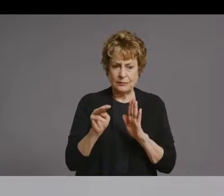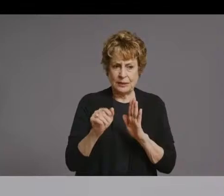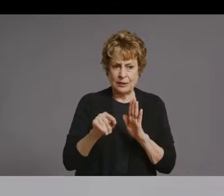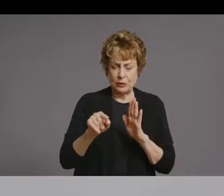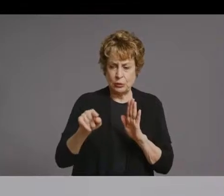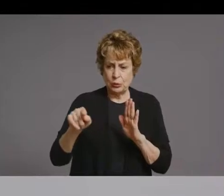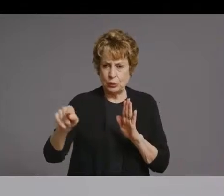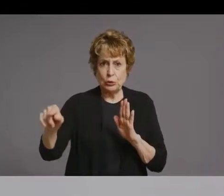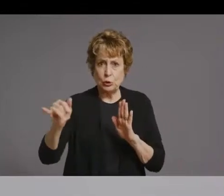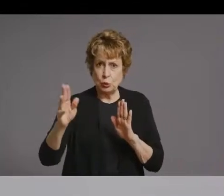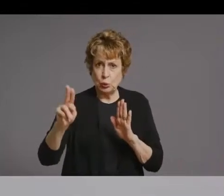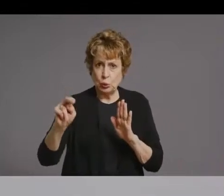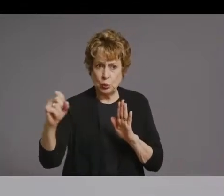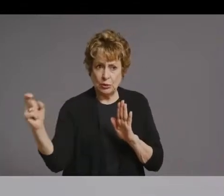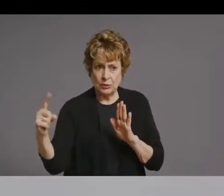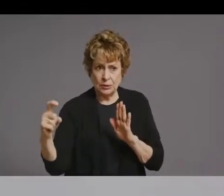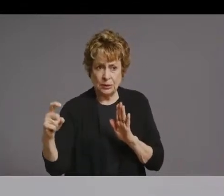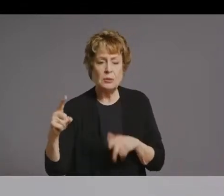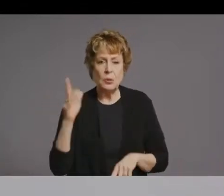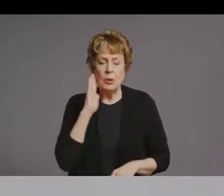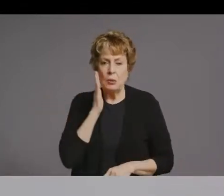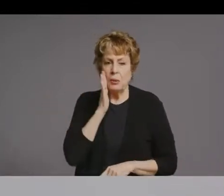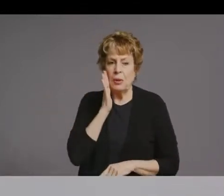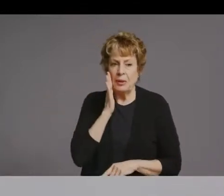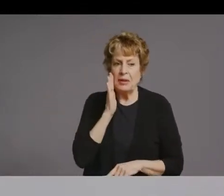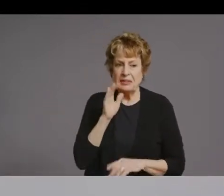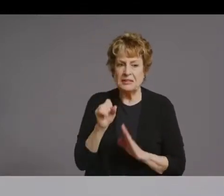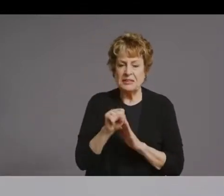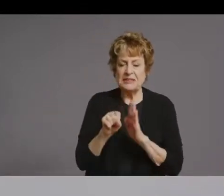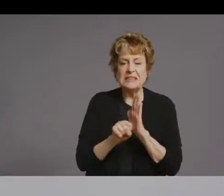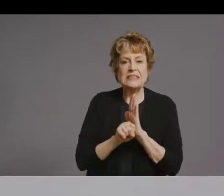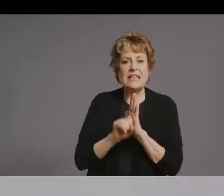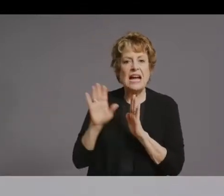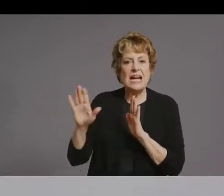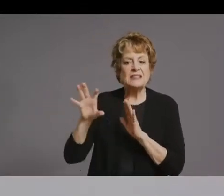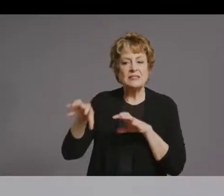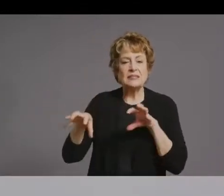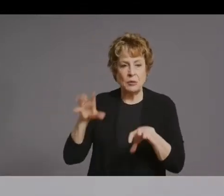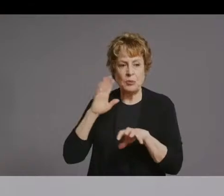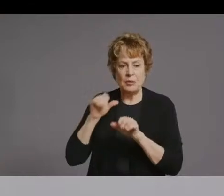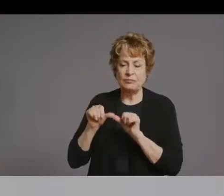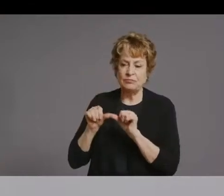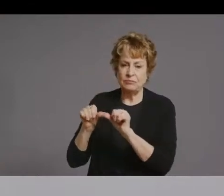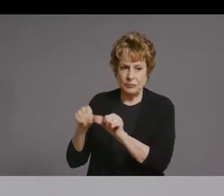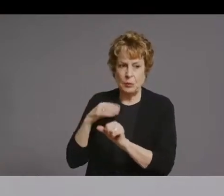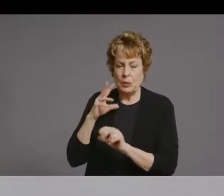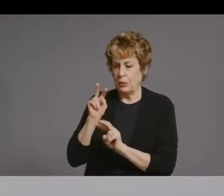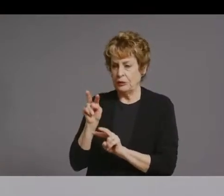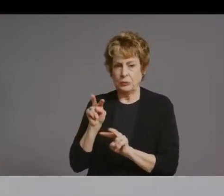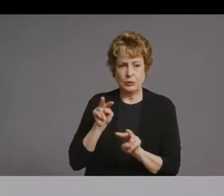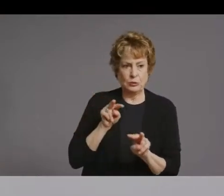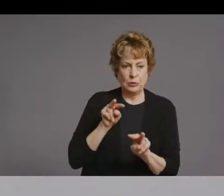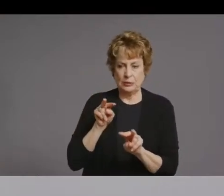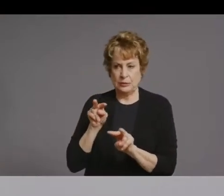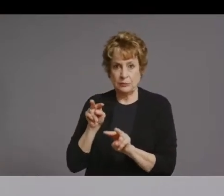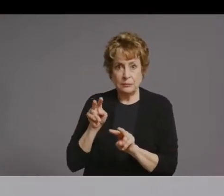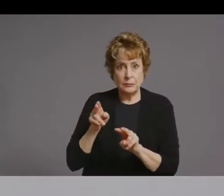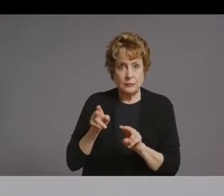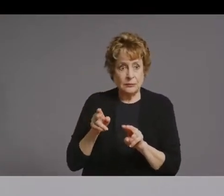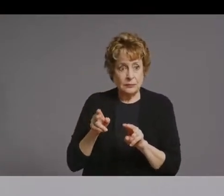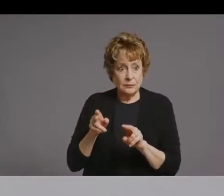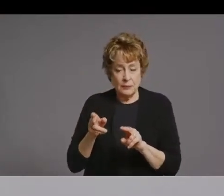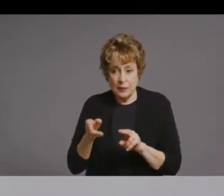that's what we're looking at right now. You know, we continue to monitor. If demand all of a sudden went up a whole